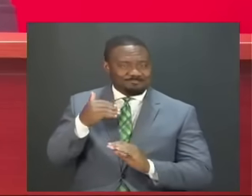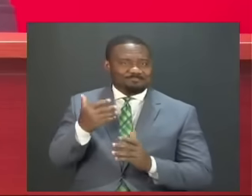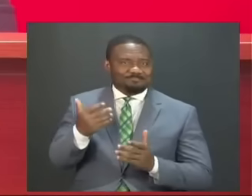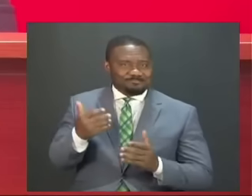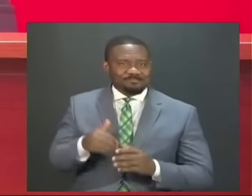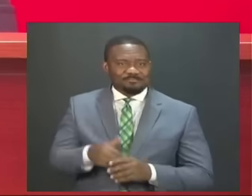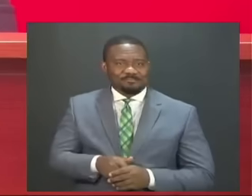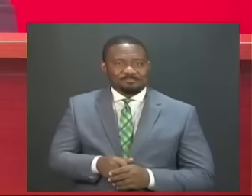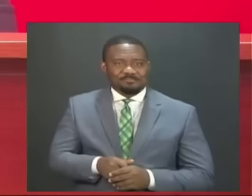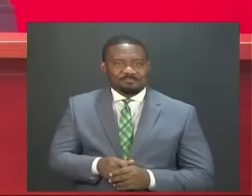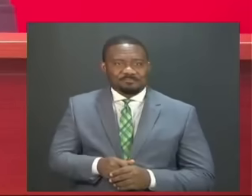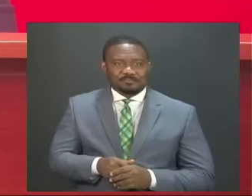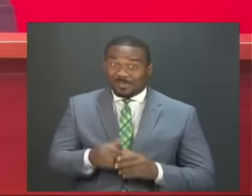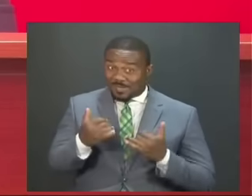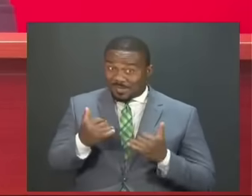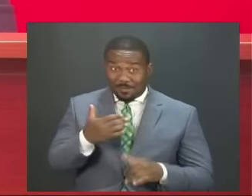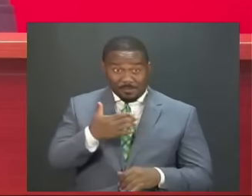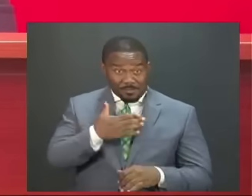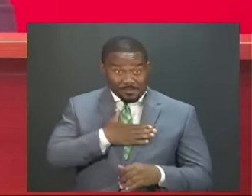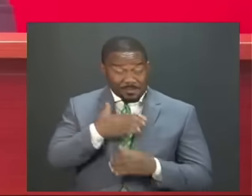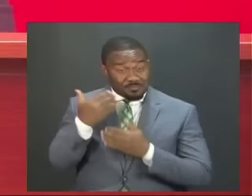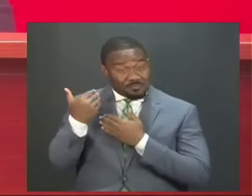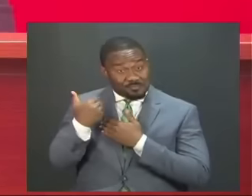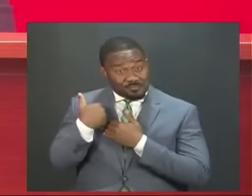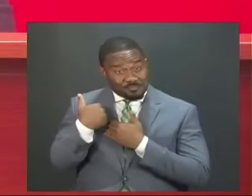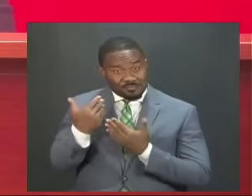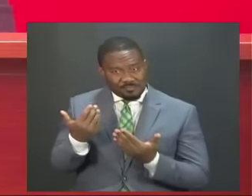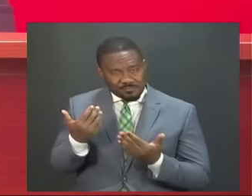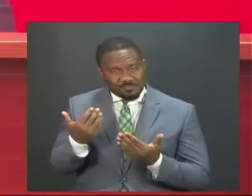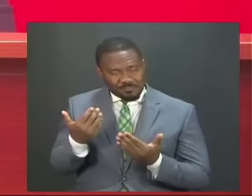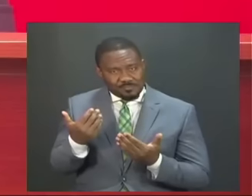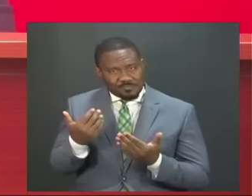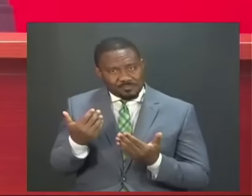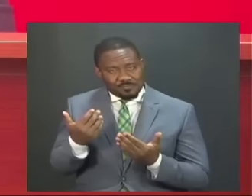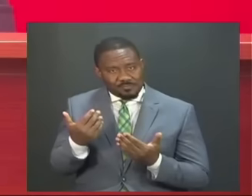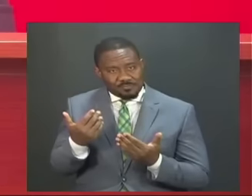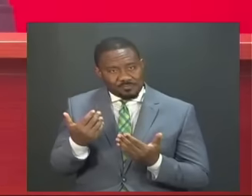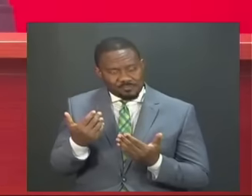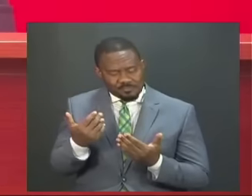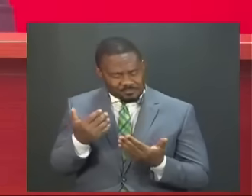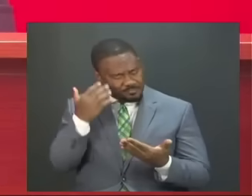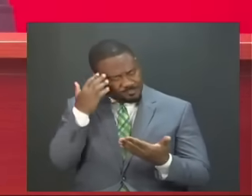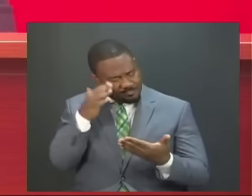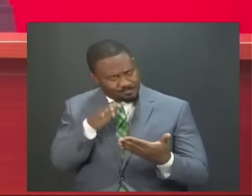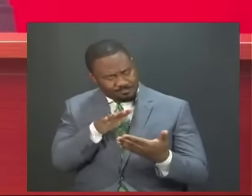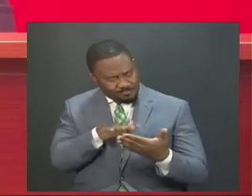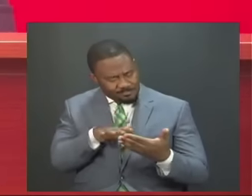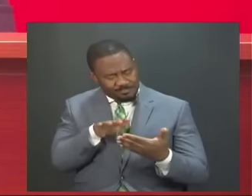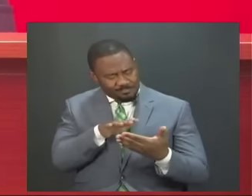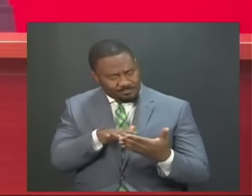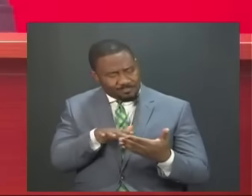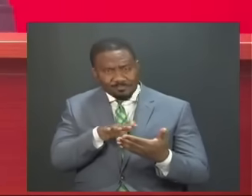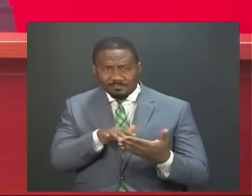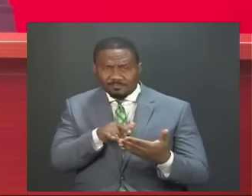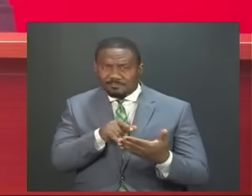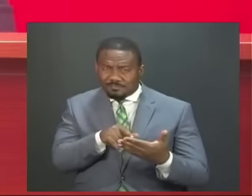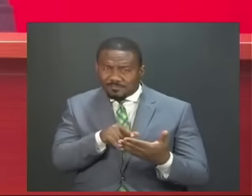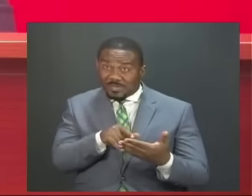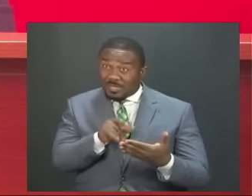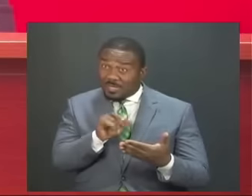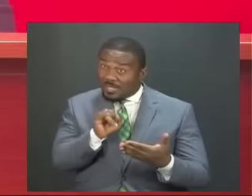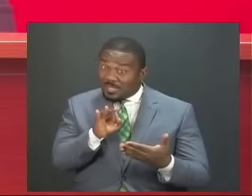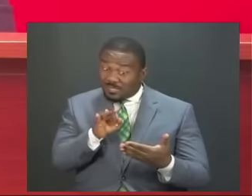It was now my duty to administratively consider the admissibility